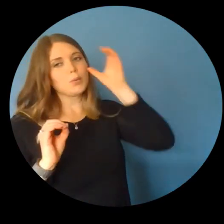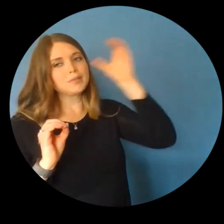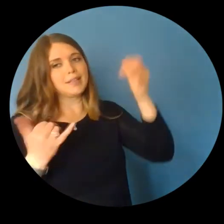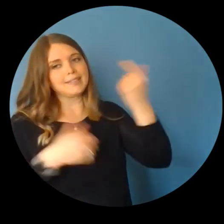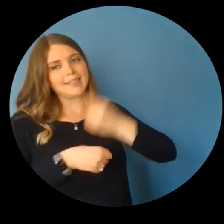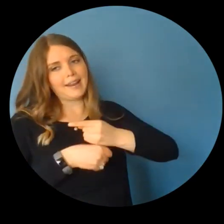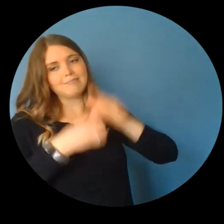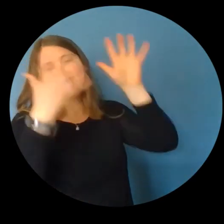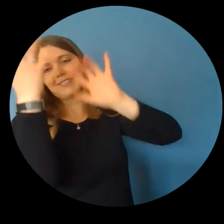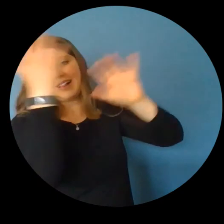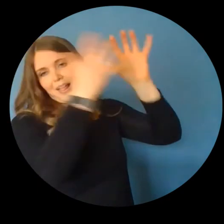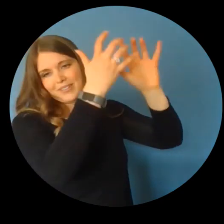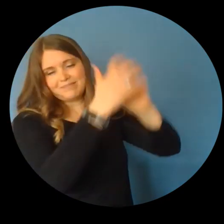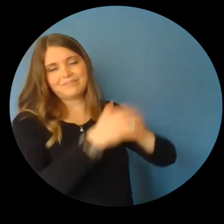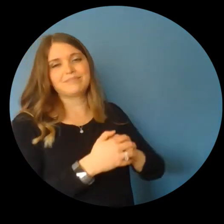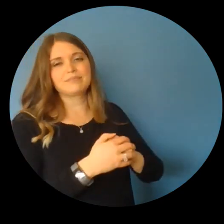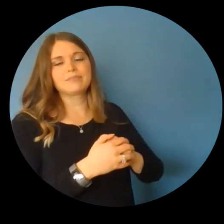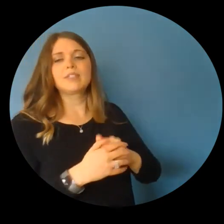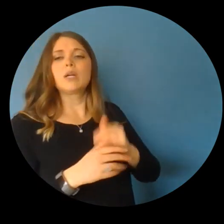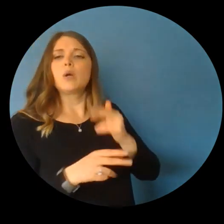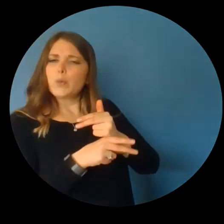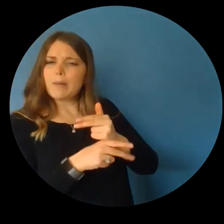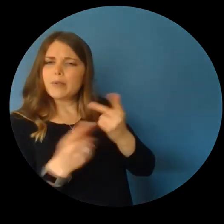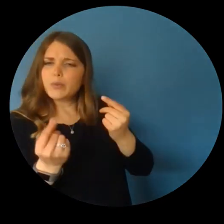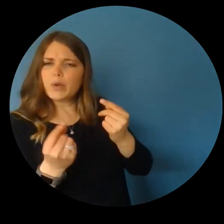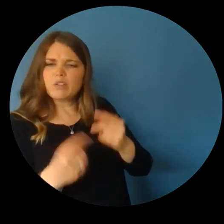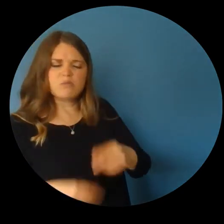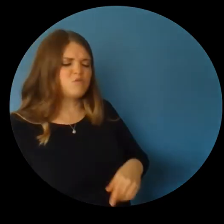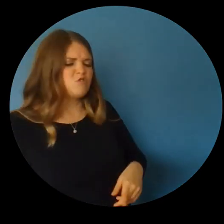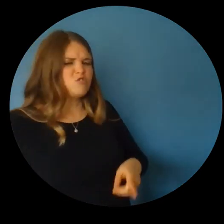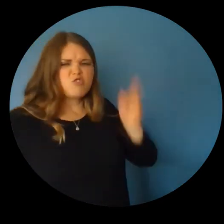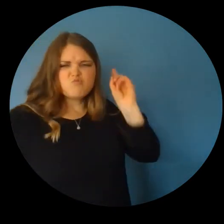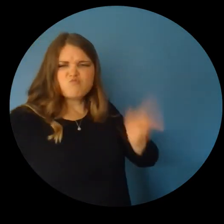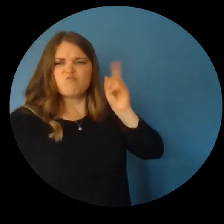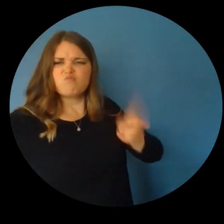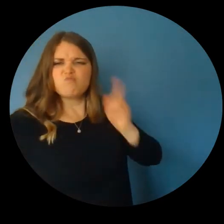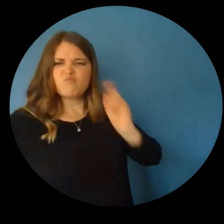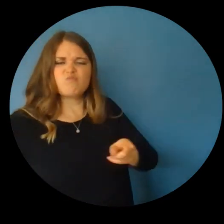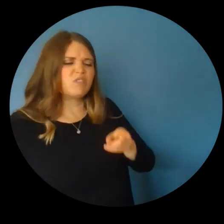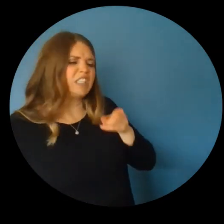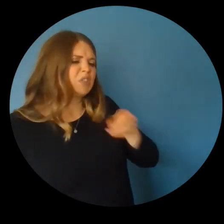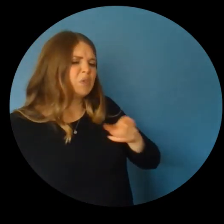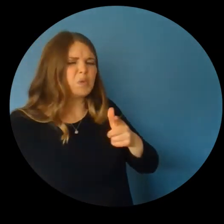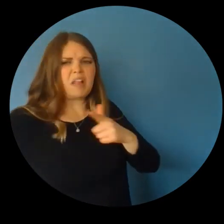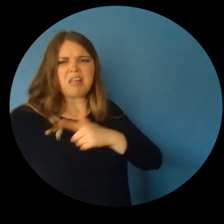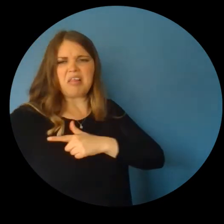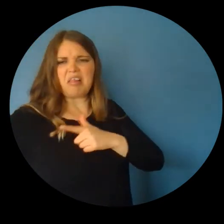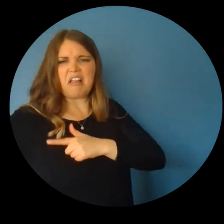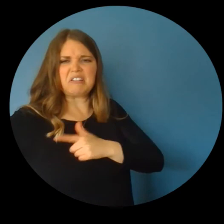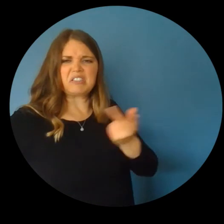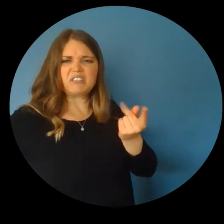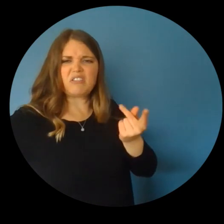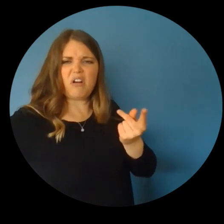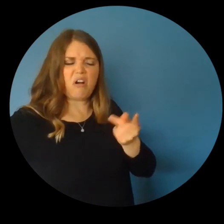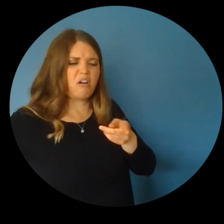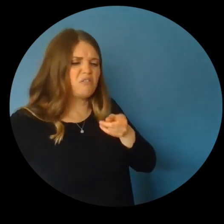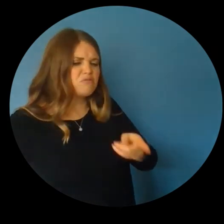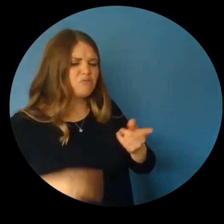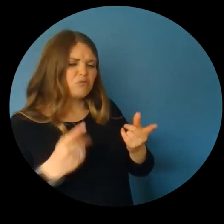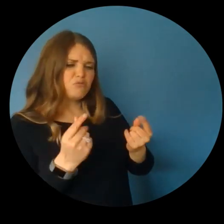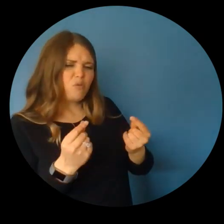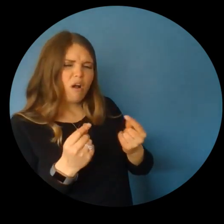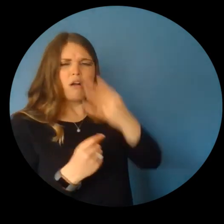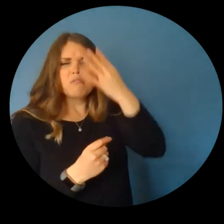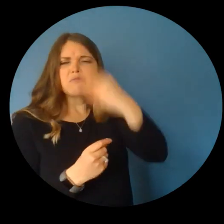cloudy. And what did Rabbit do? He scolded him. "What a lazy dog you are. All you ever do